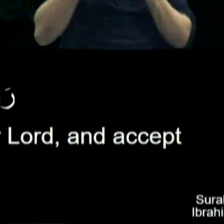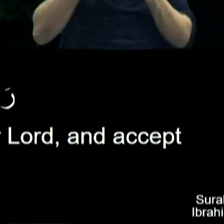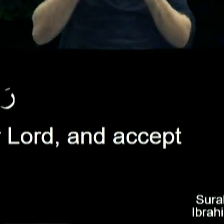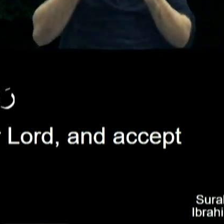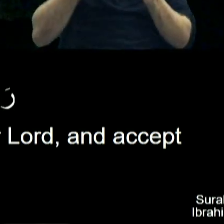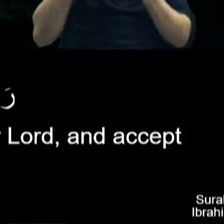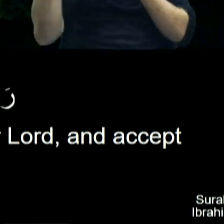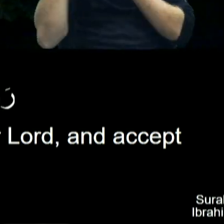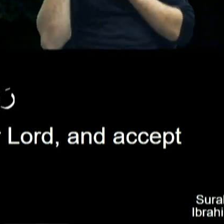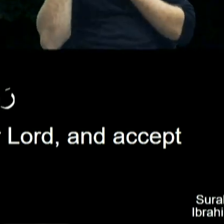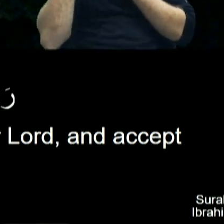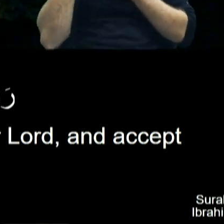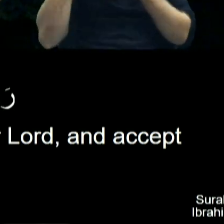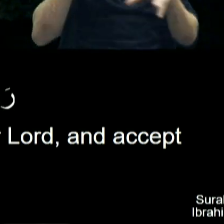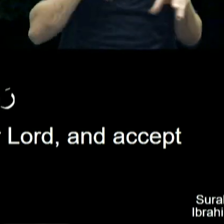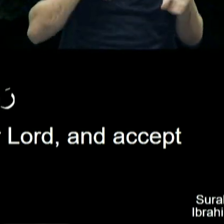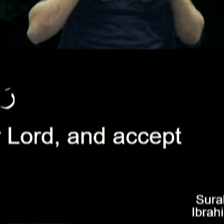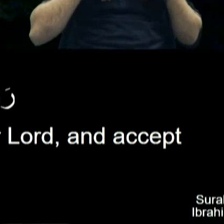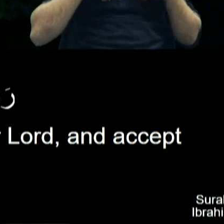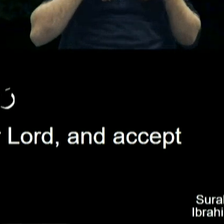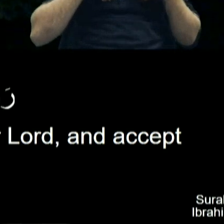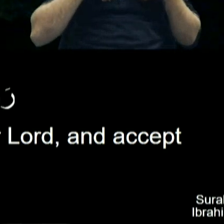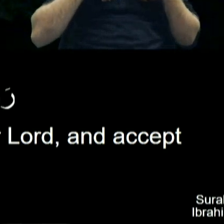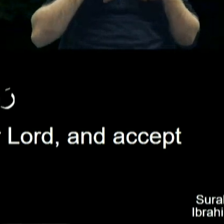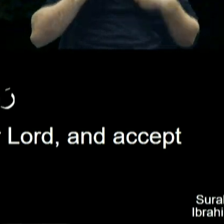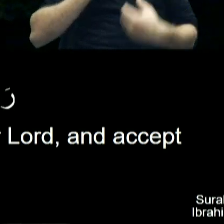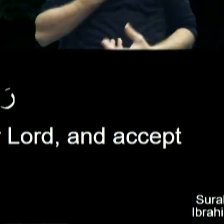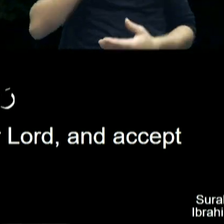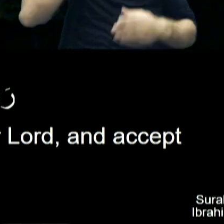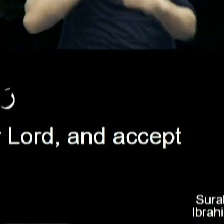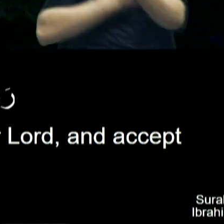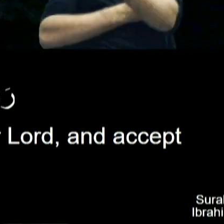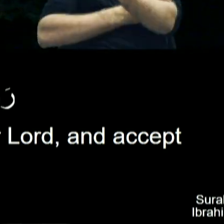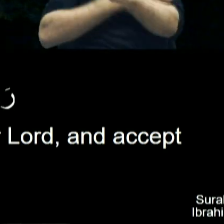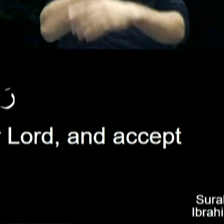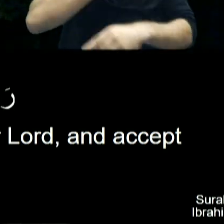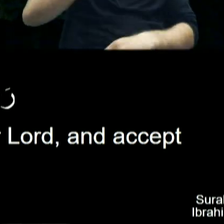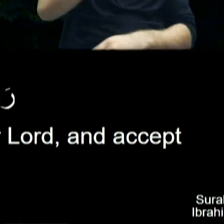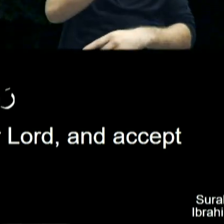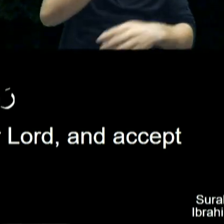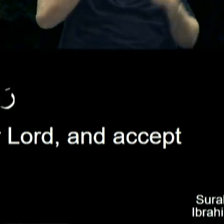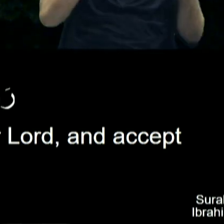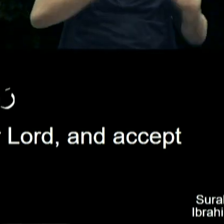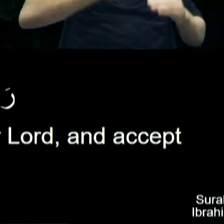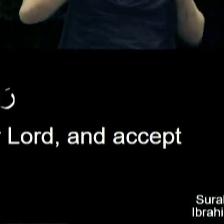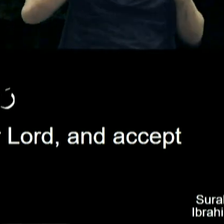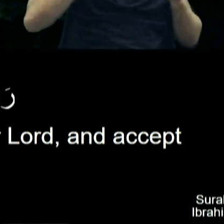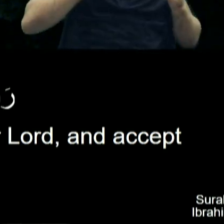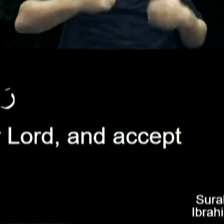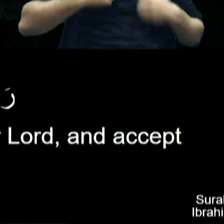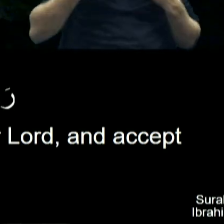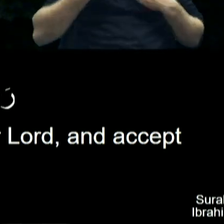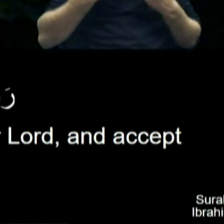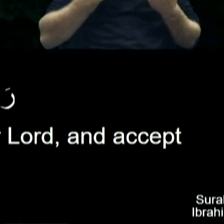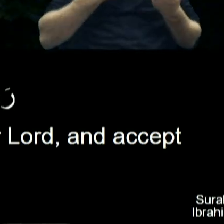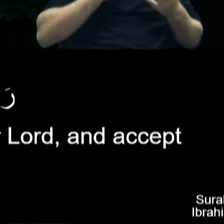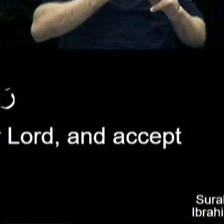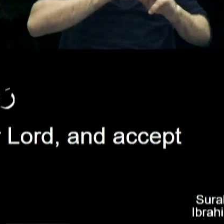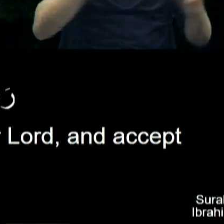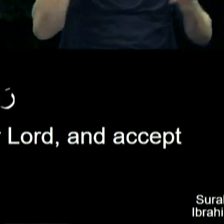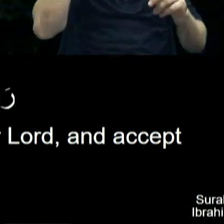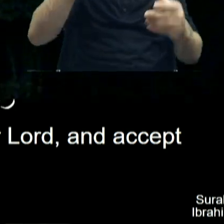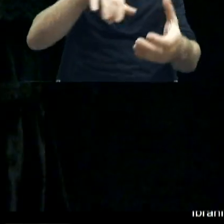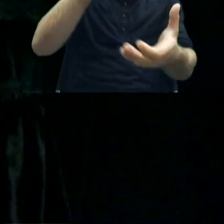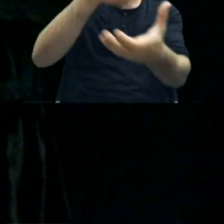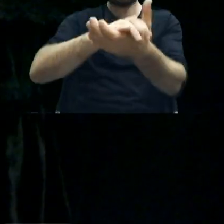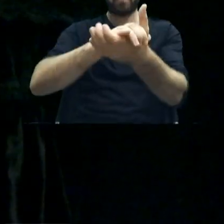You know, we teach our daughters, right, from when they were young. We prep them for when they get married. Do we not? That look, one day, at